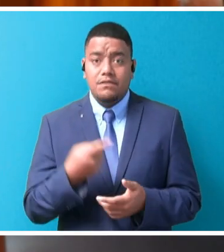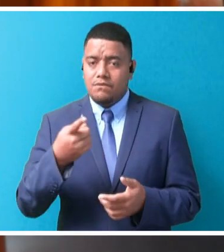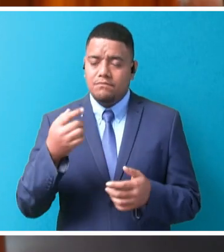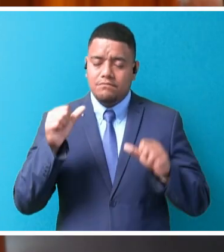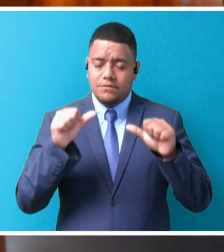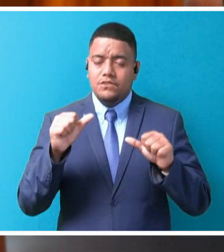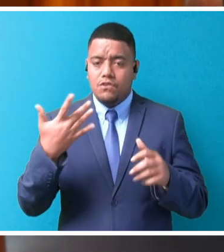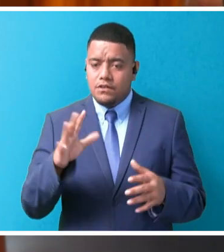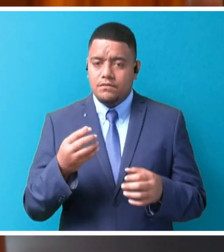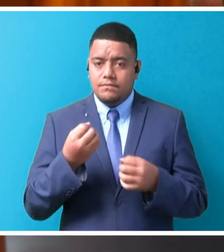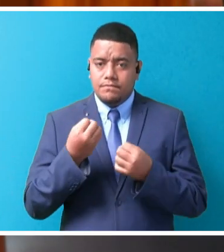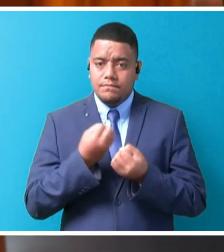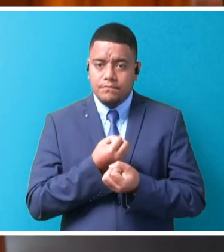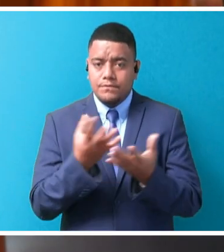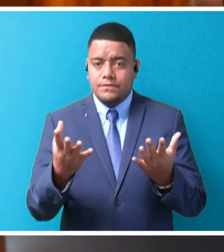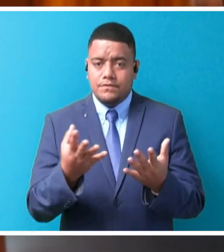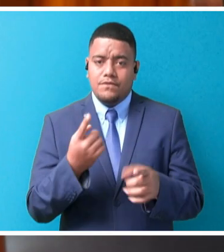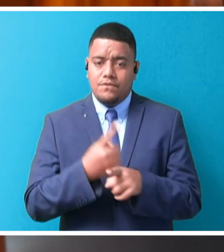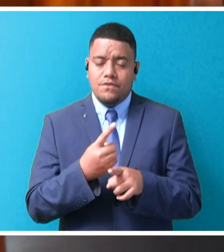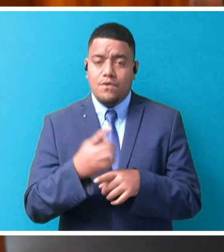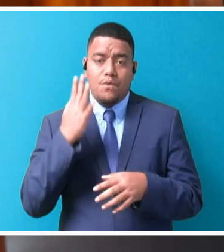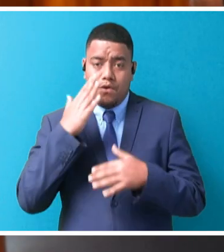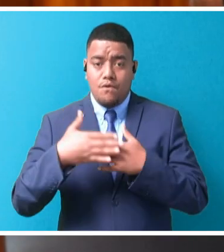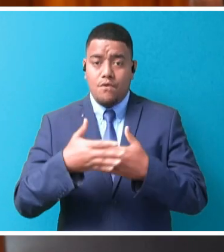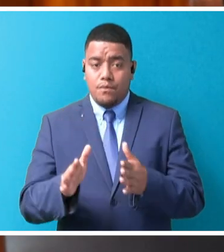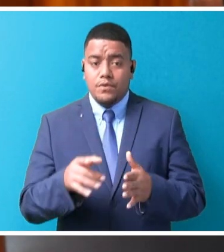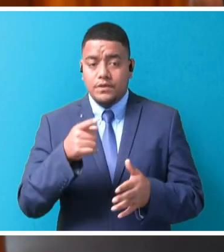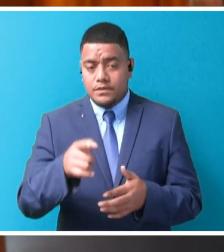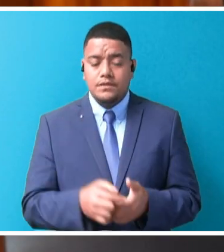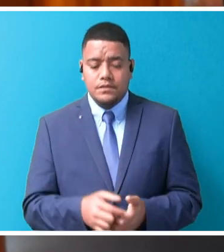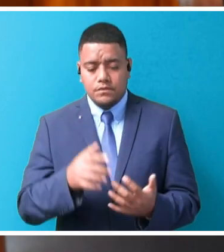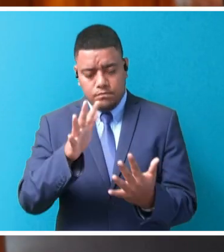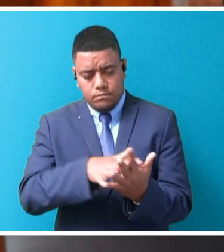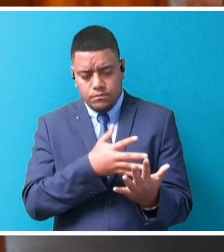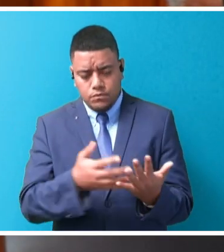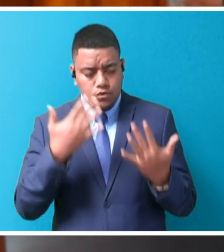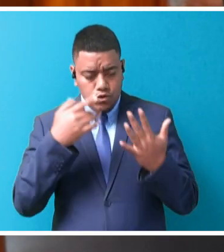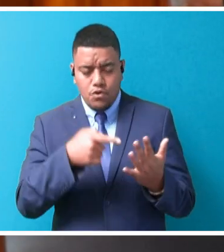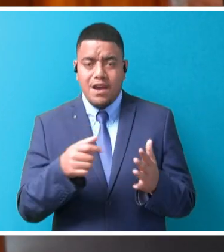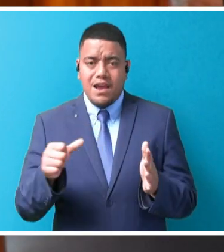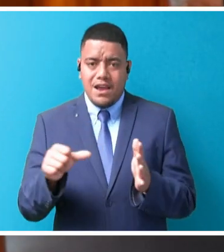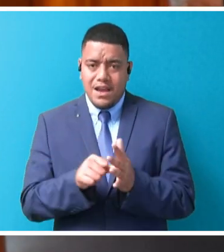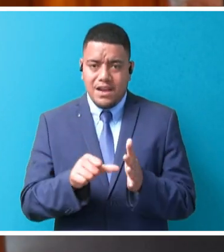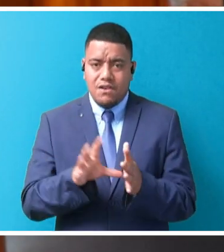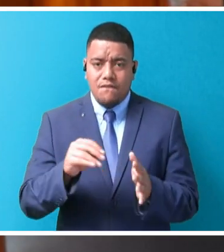the President, the Household Income and Expenditure Survey highlights persistent hardship